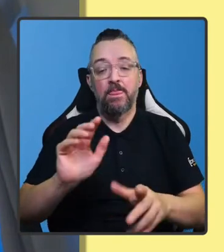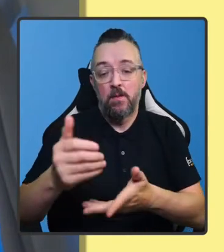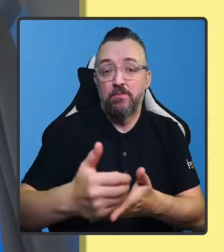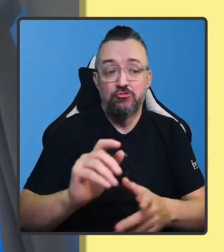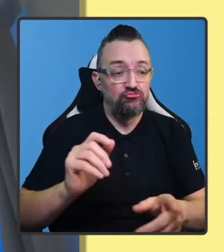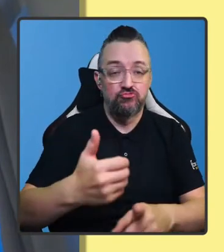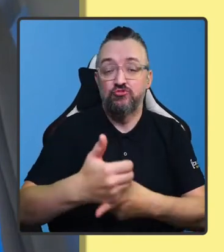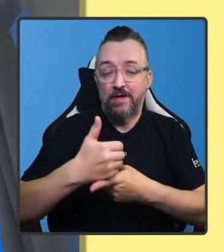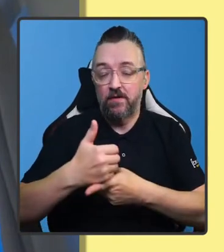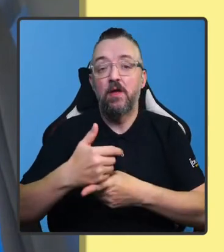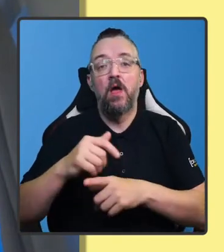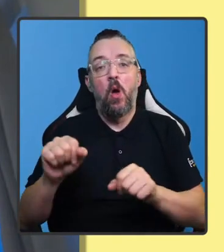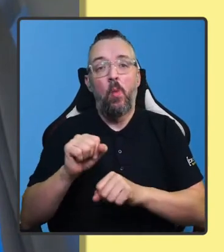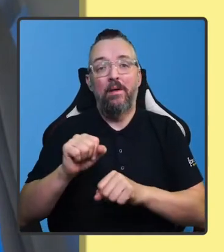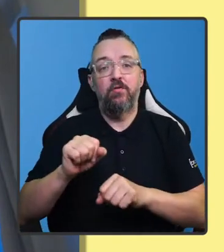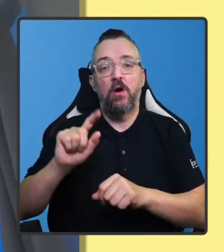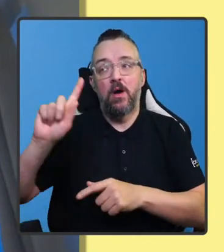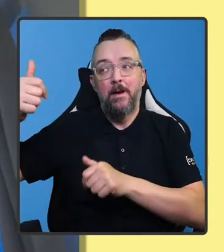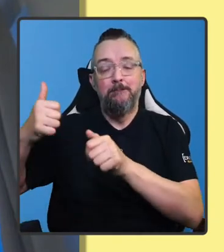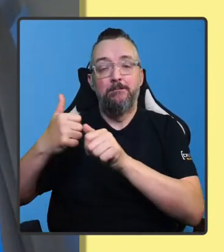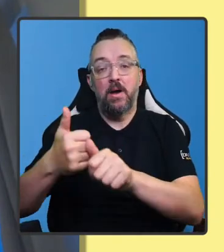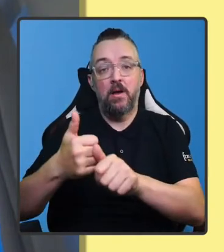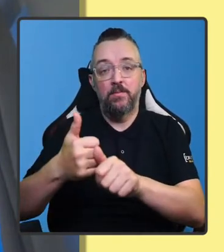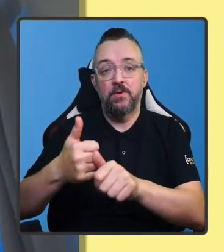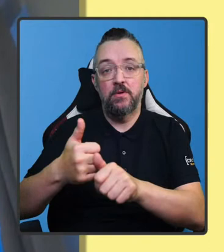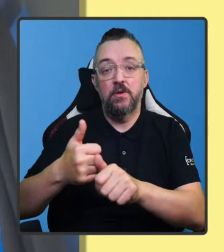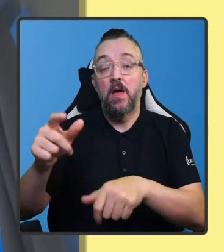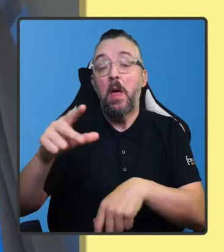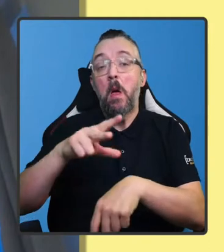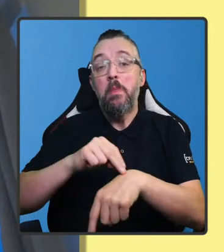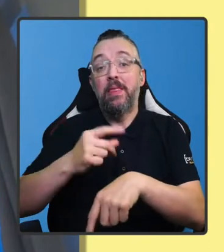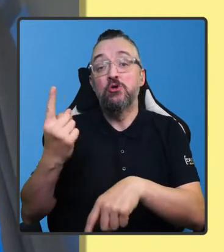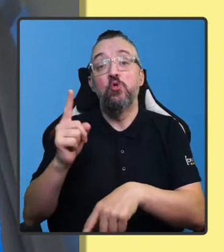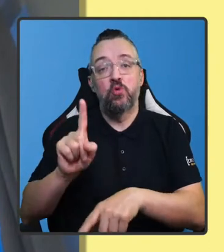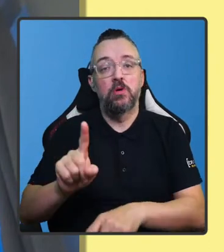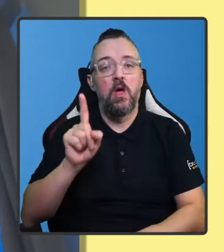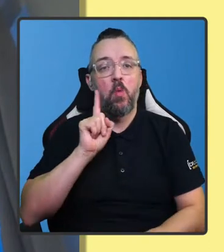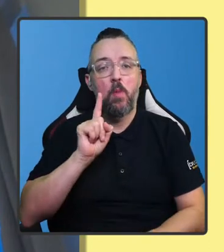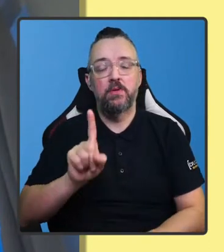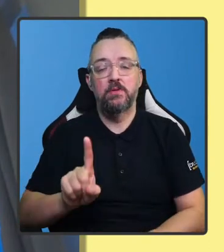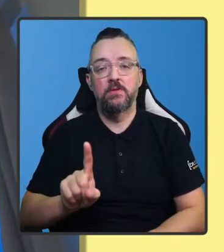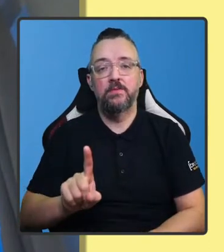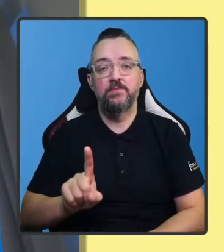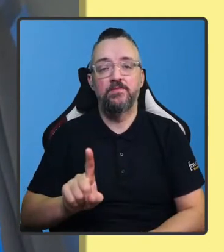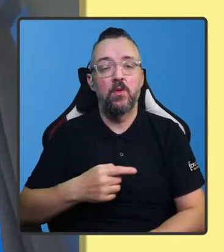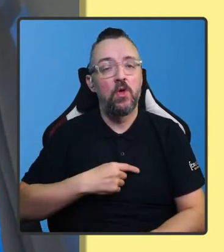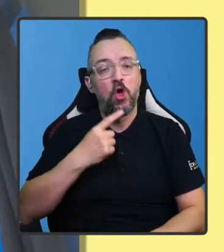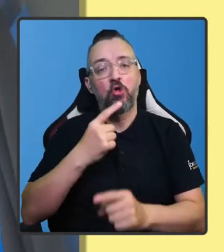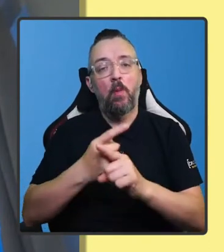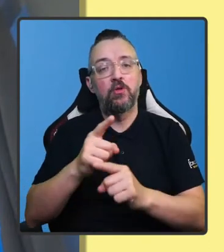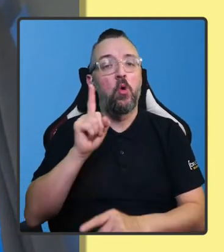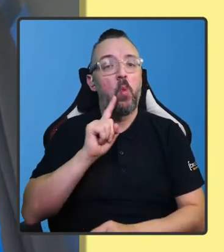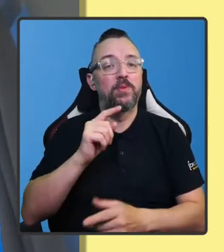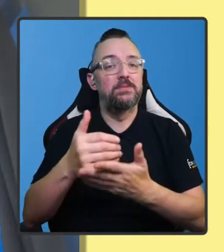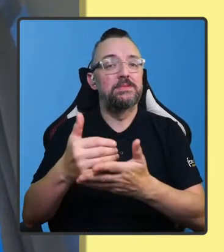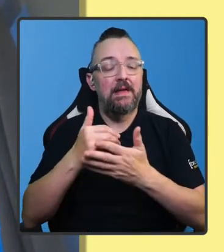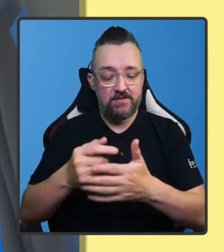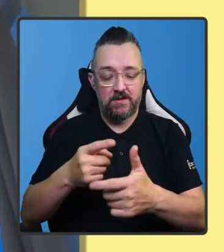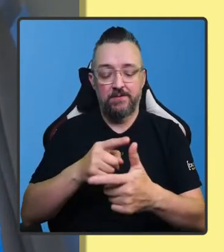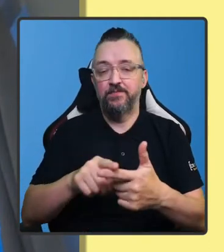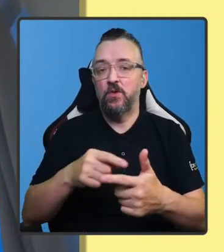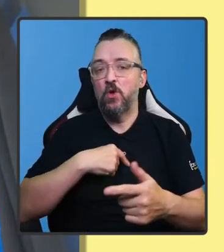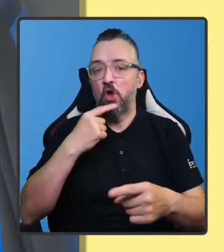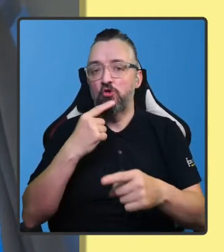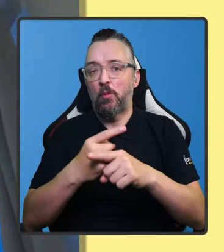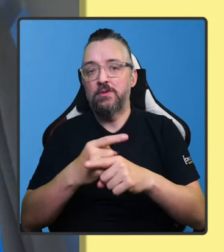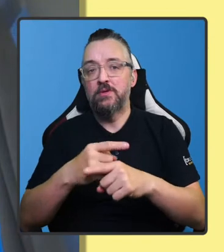was over an hour away. The police officer was a woman. We talked about women's safety. We talked about walking in